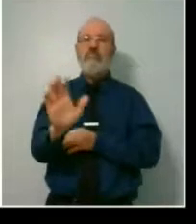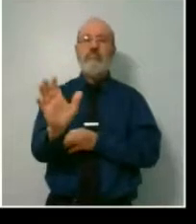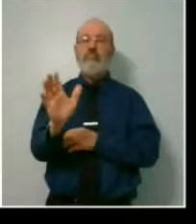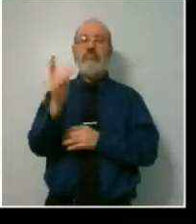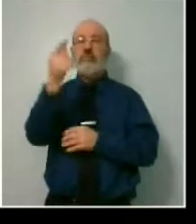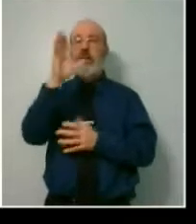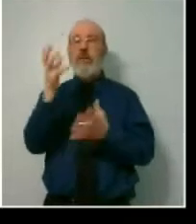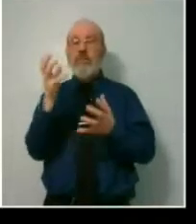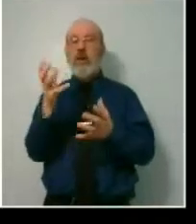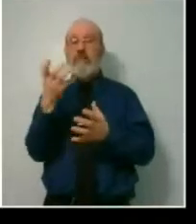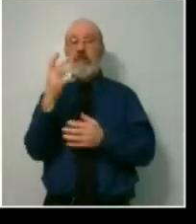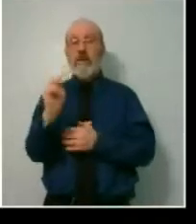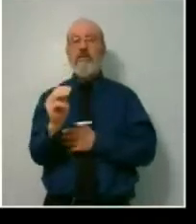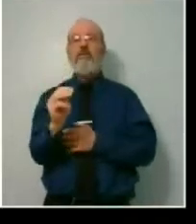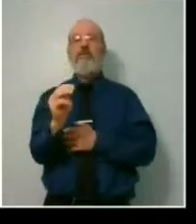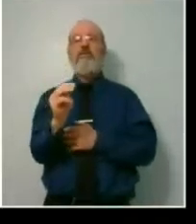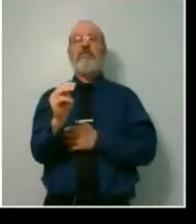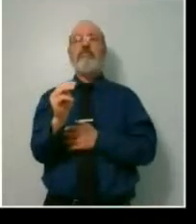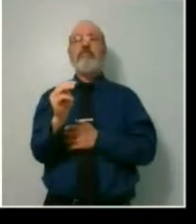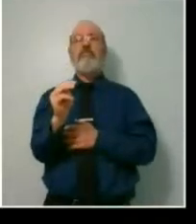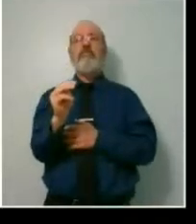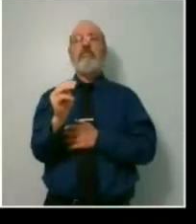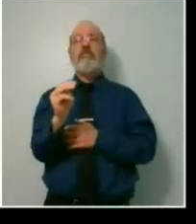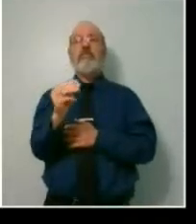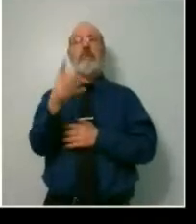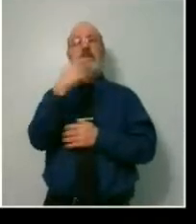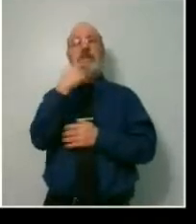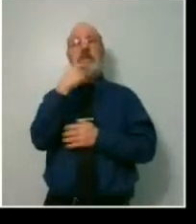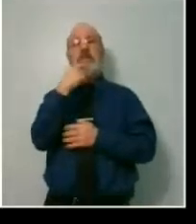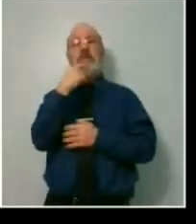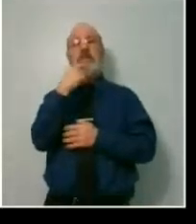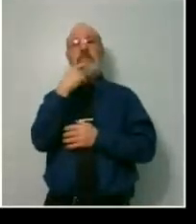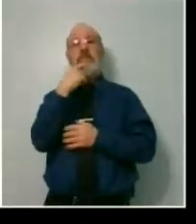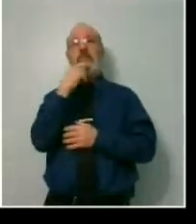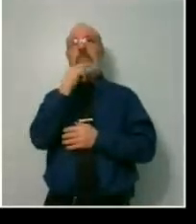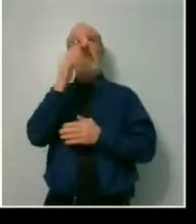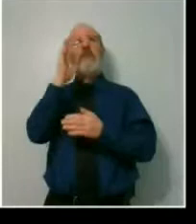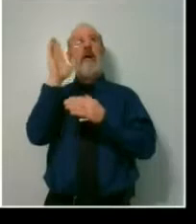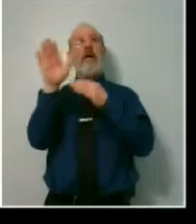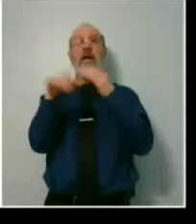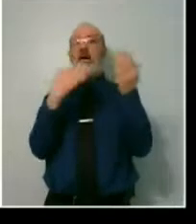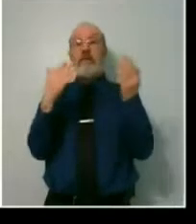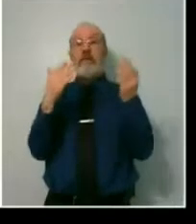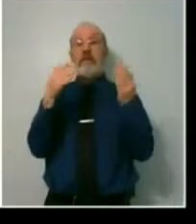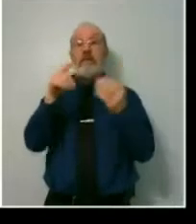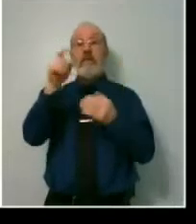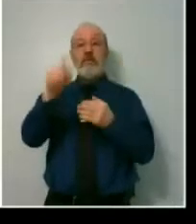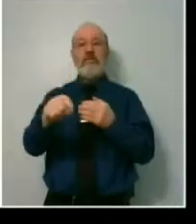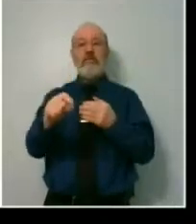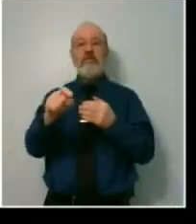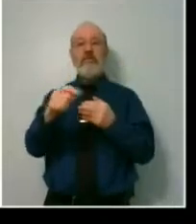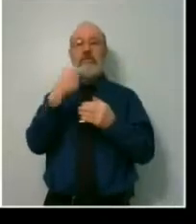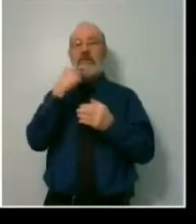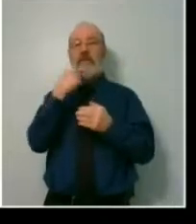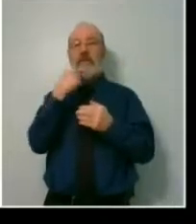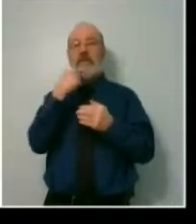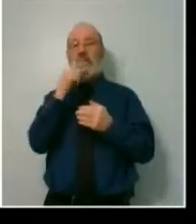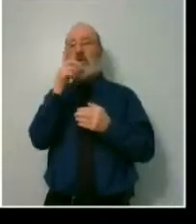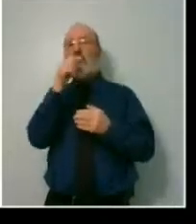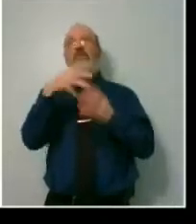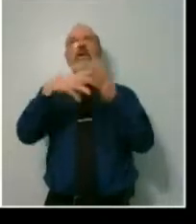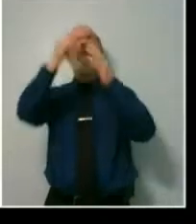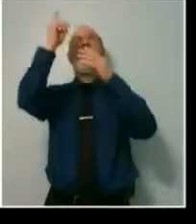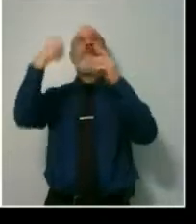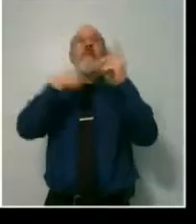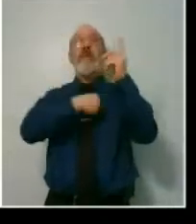wanted for them. He said, "It is not in heaven that thou shouldest say, who shall go up for us to